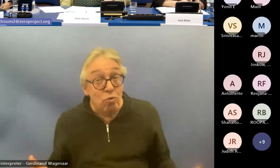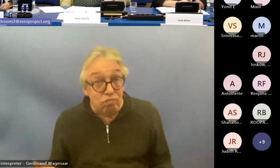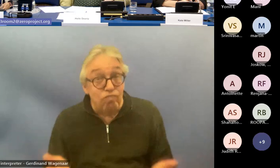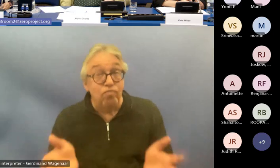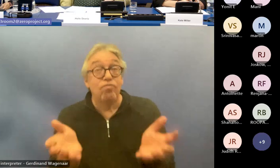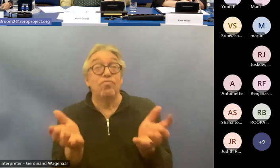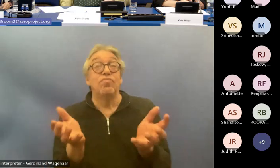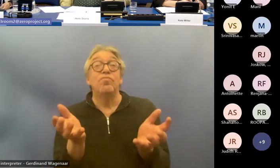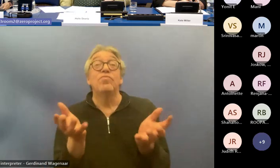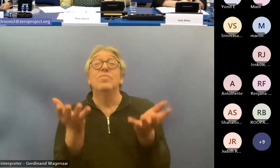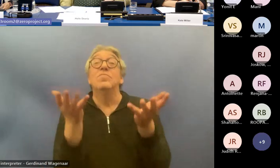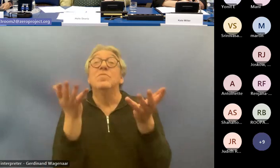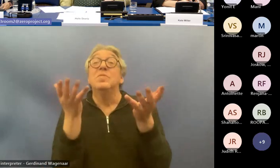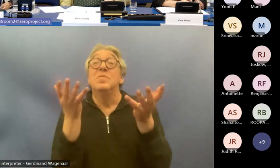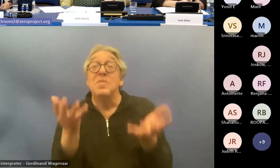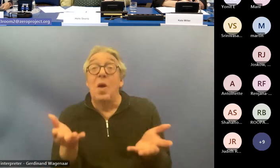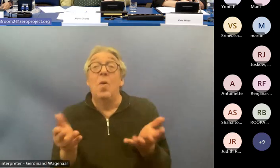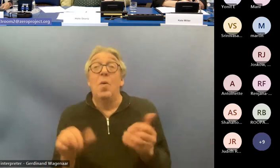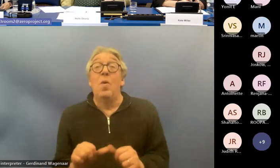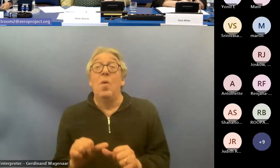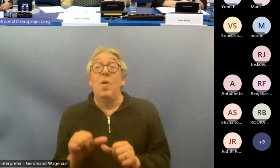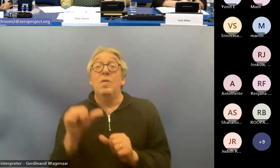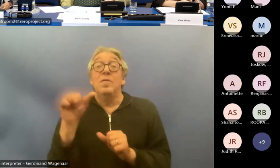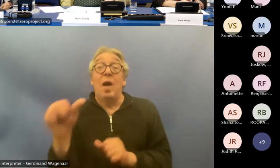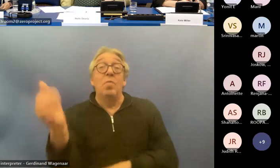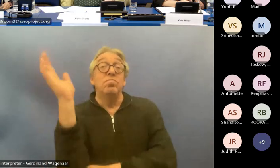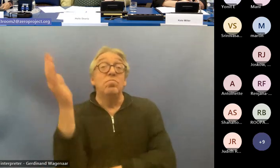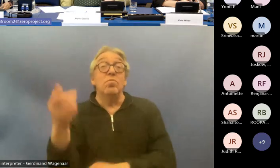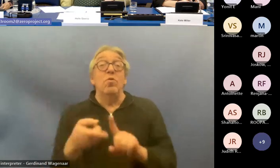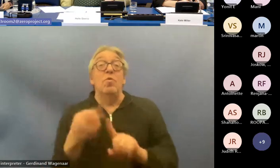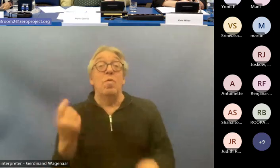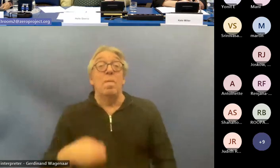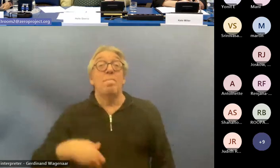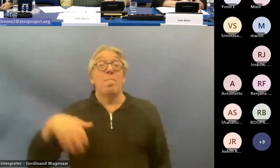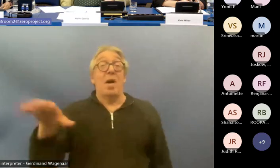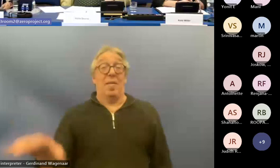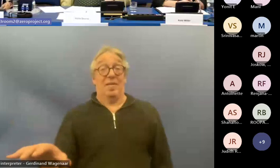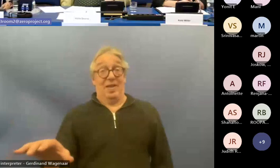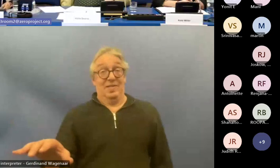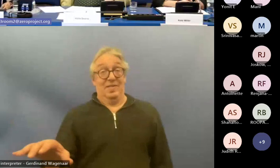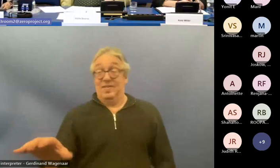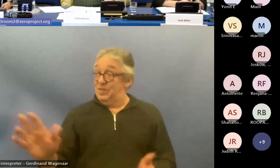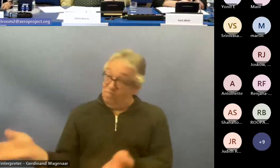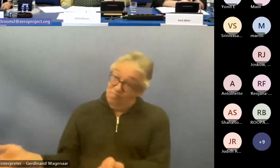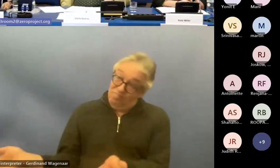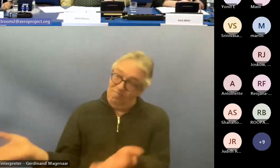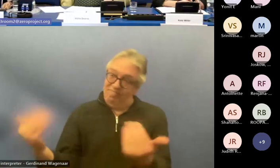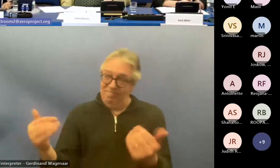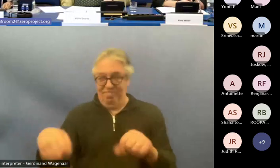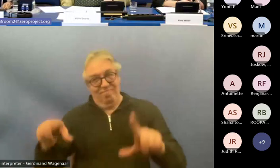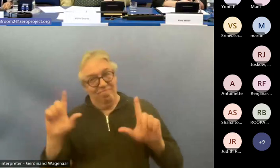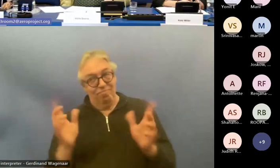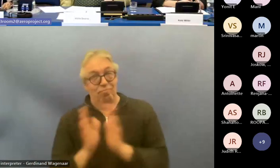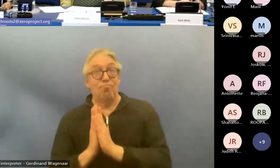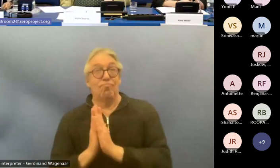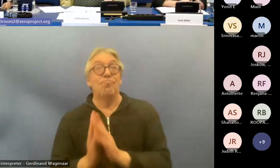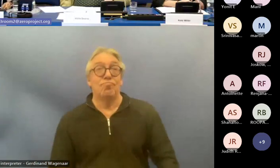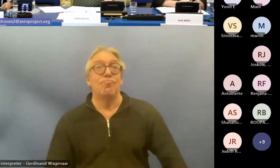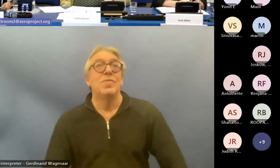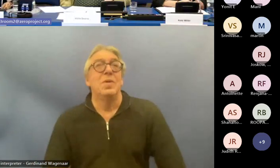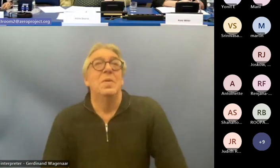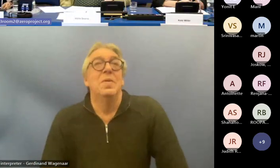Farida Yesmin from Bangladesh. So go ahead, please. Yeah, thank you.